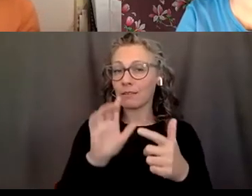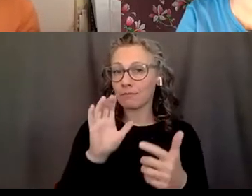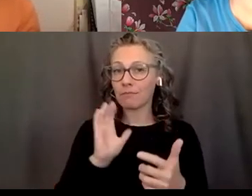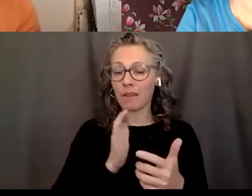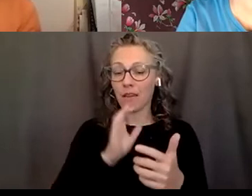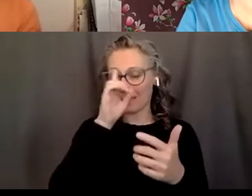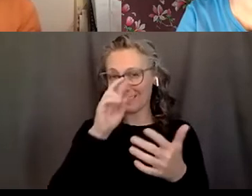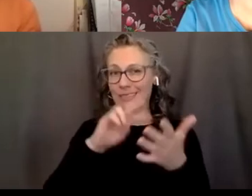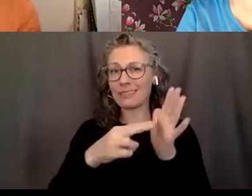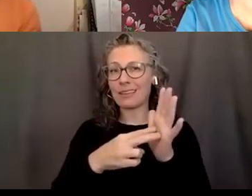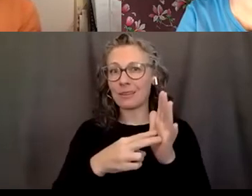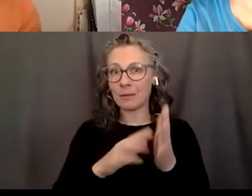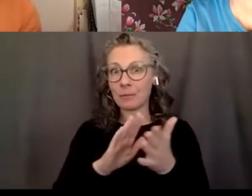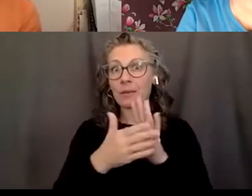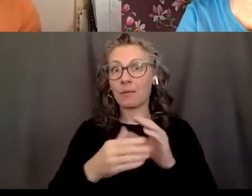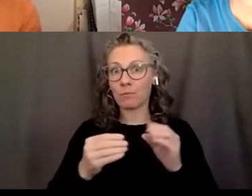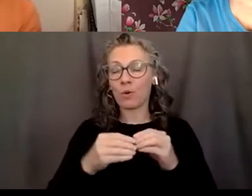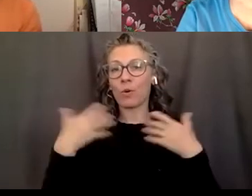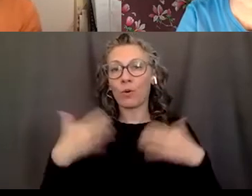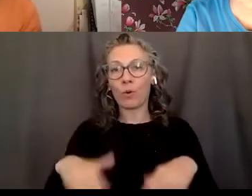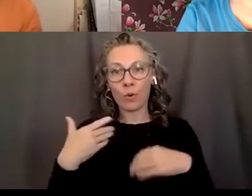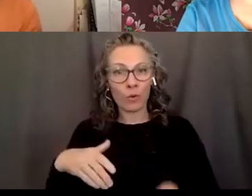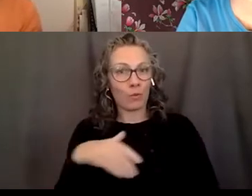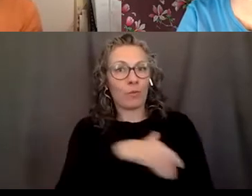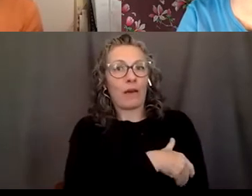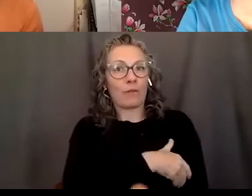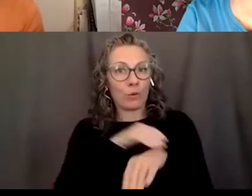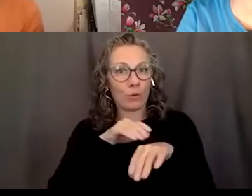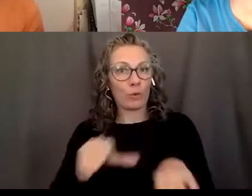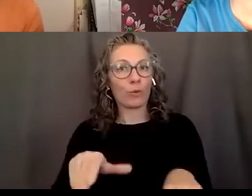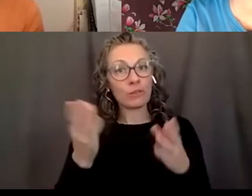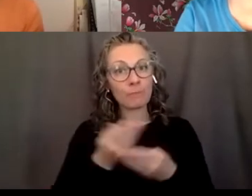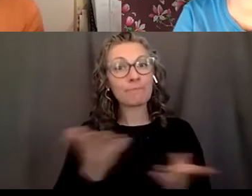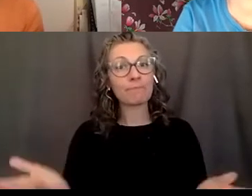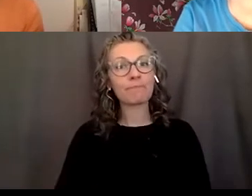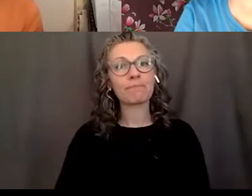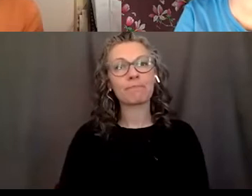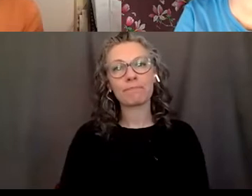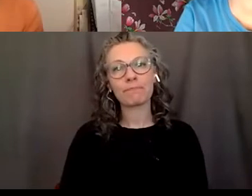more powerful and meaningful. So I just wanted to throw that out there as well.